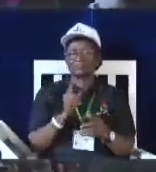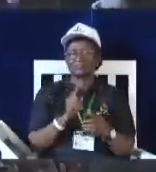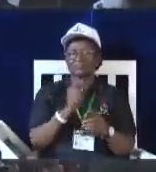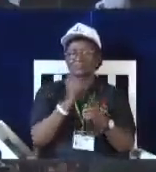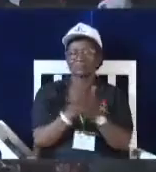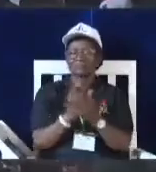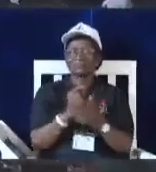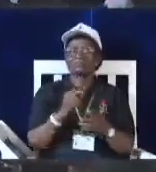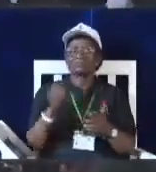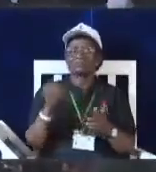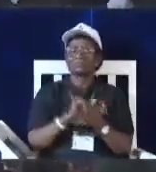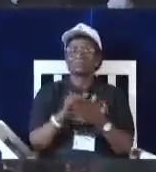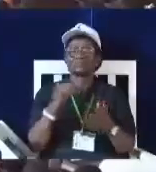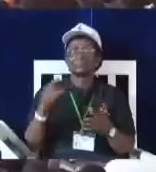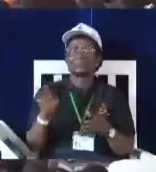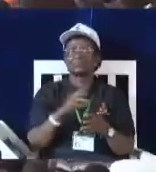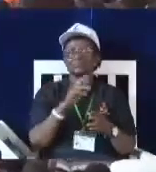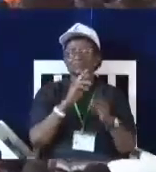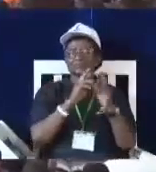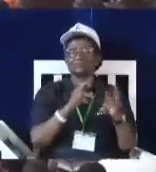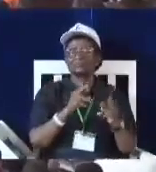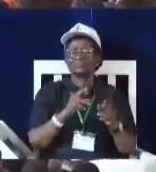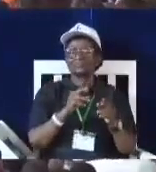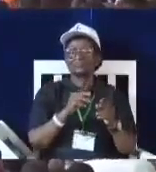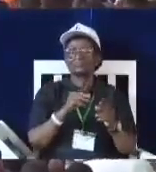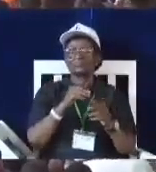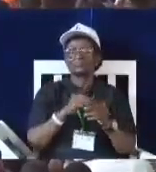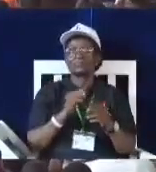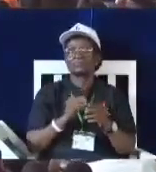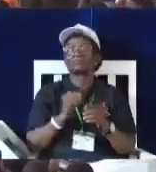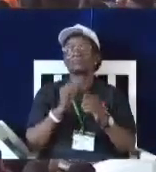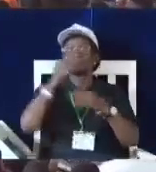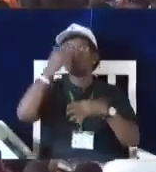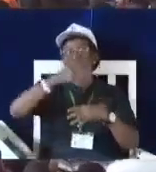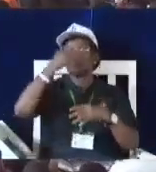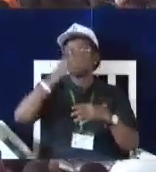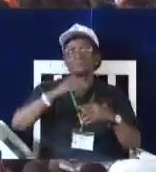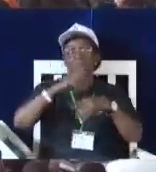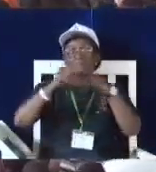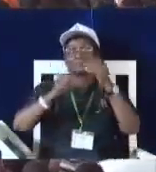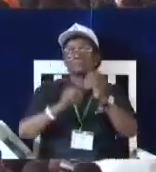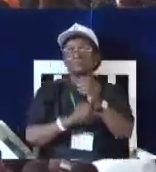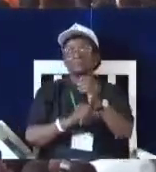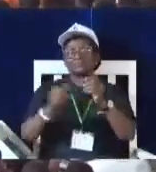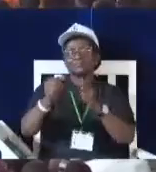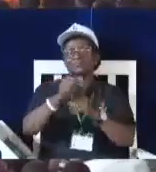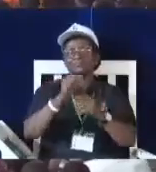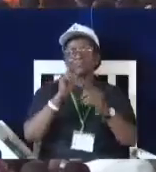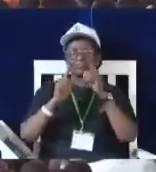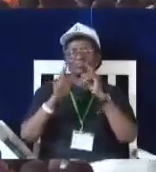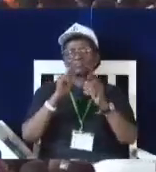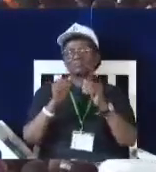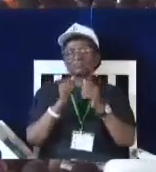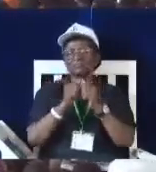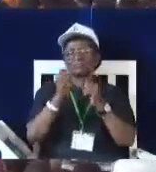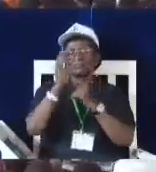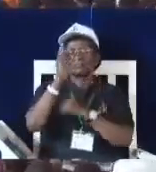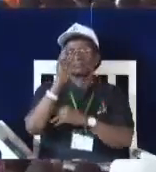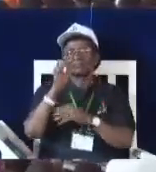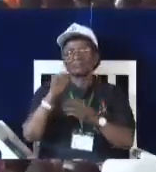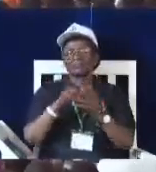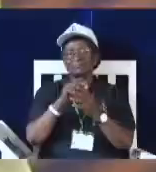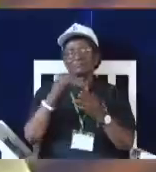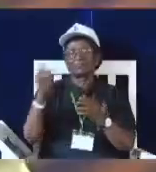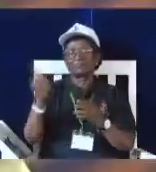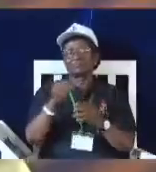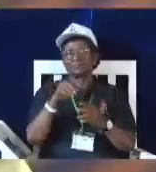Now, those of you already in front, go ahead, talk to God. Those of you on the way, cry to